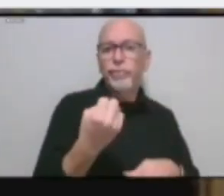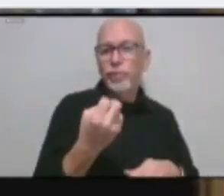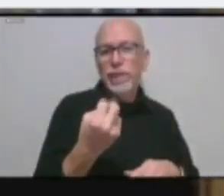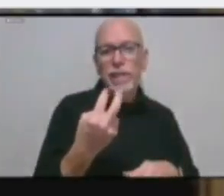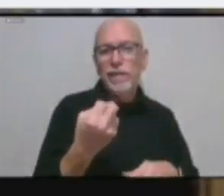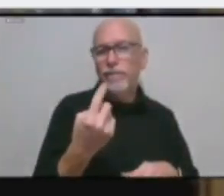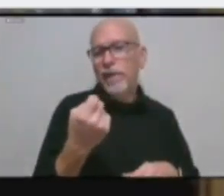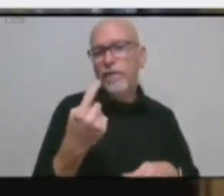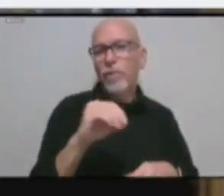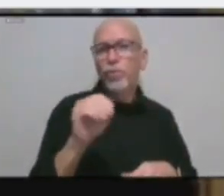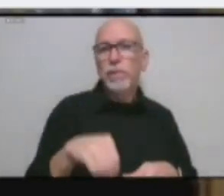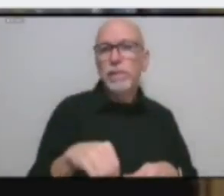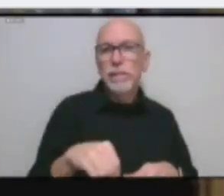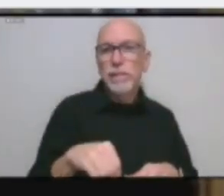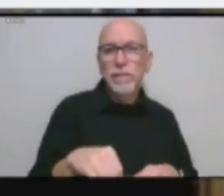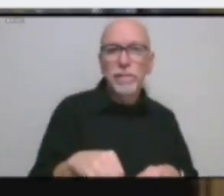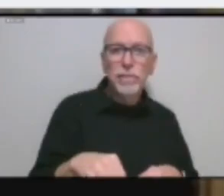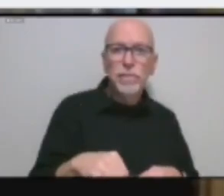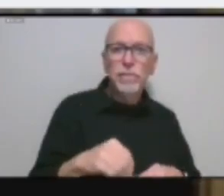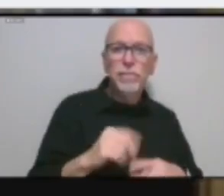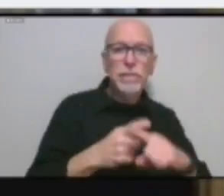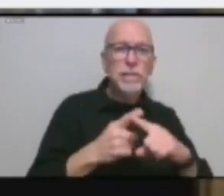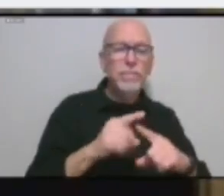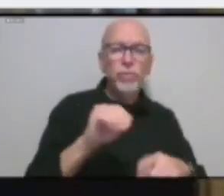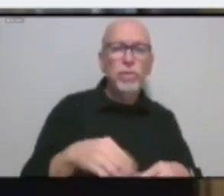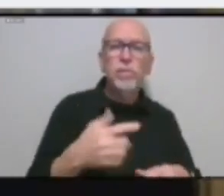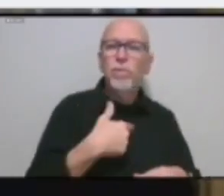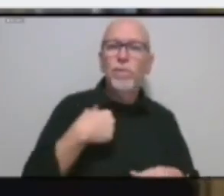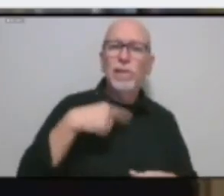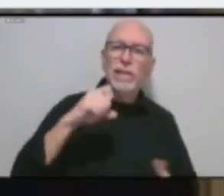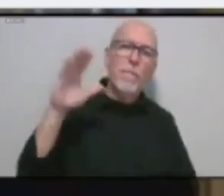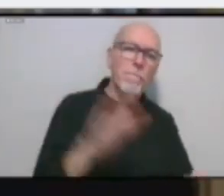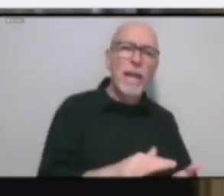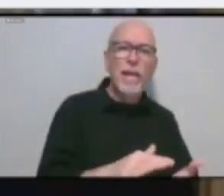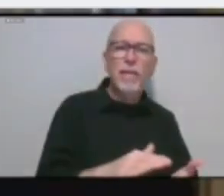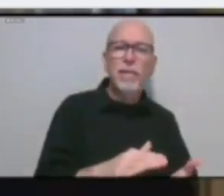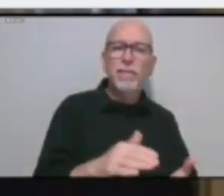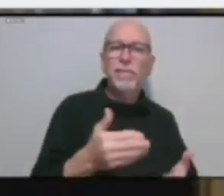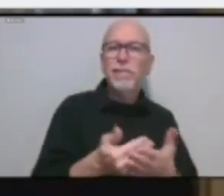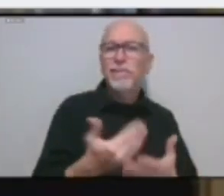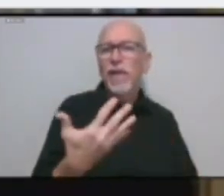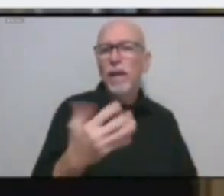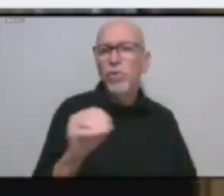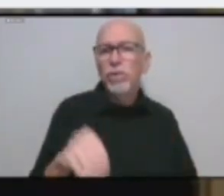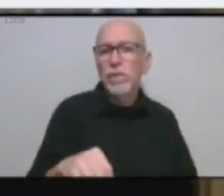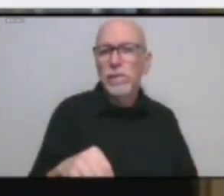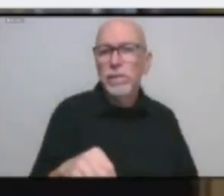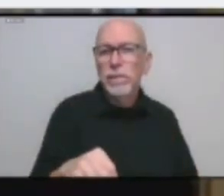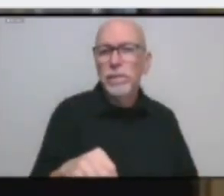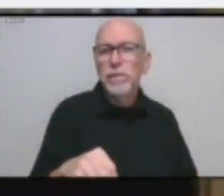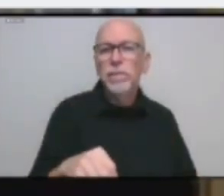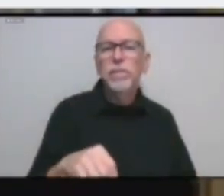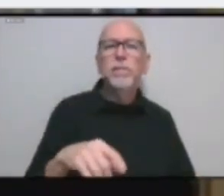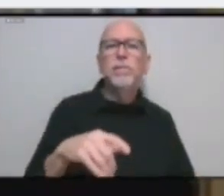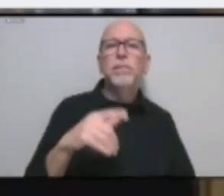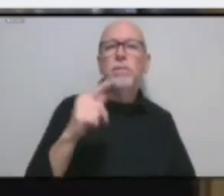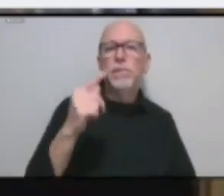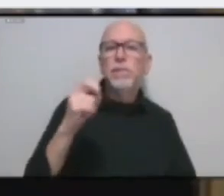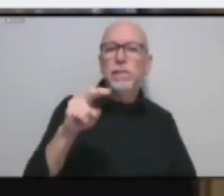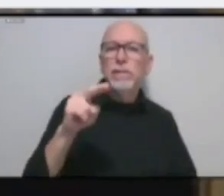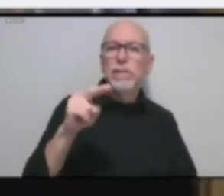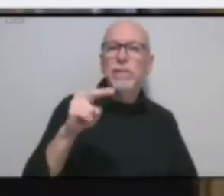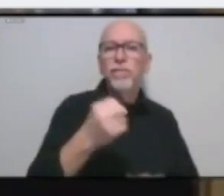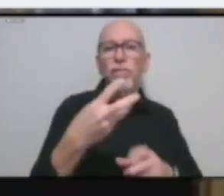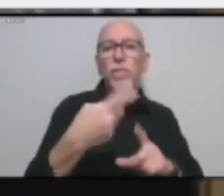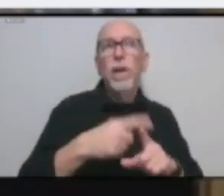12-11% positivity rate. We got to get back down toward that 5% and then get to some months down.